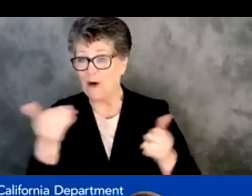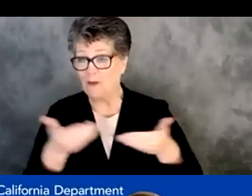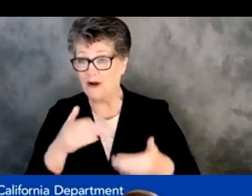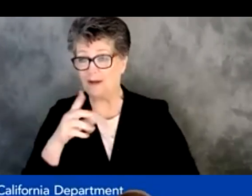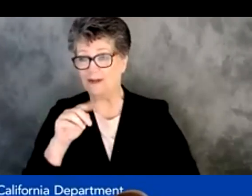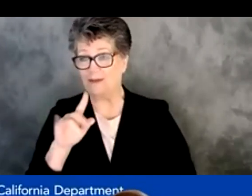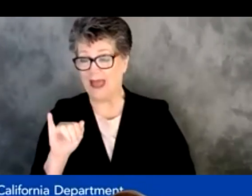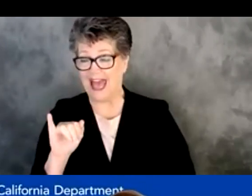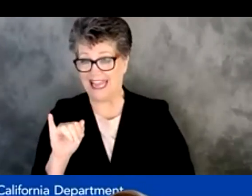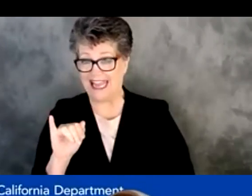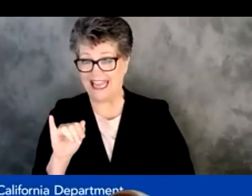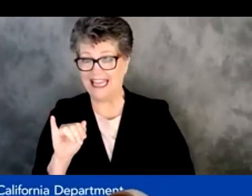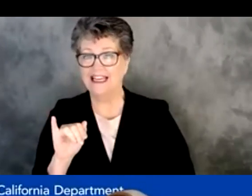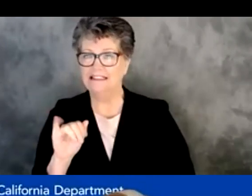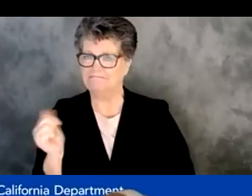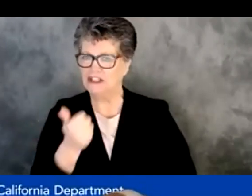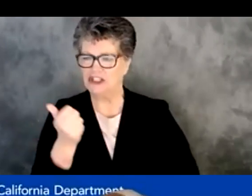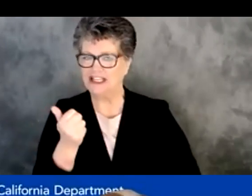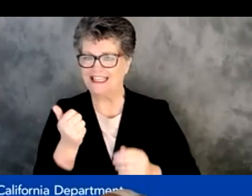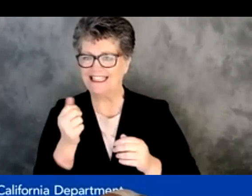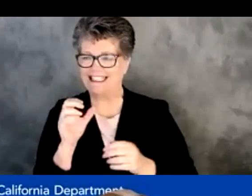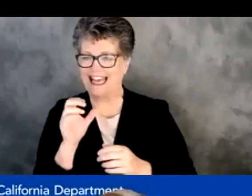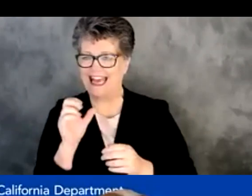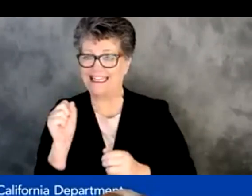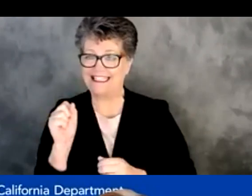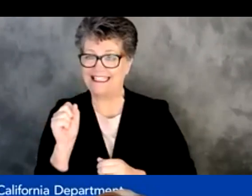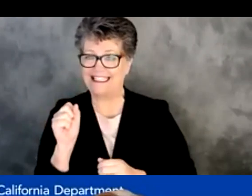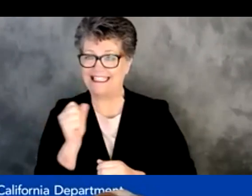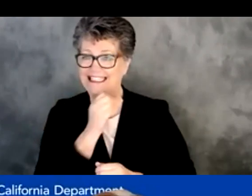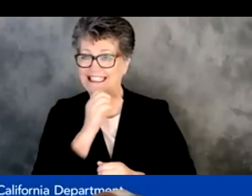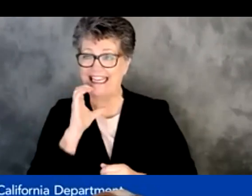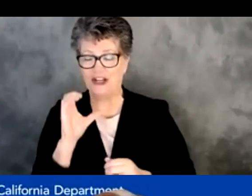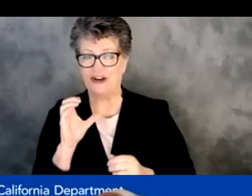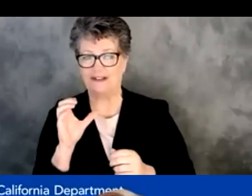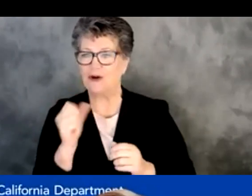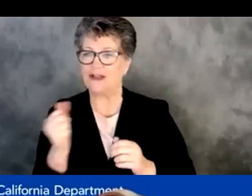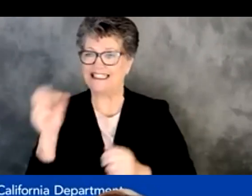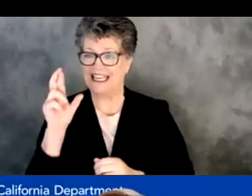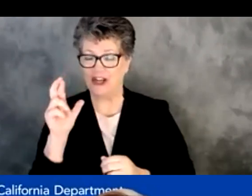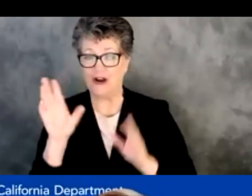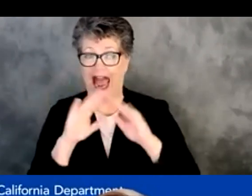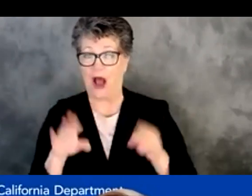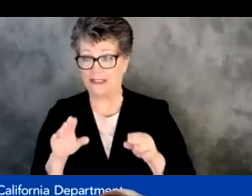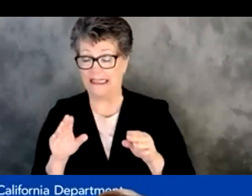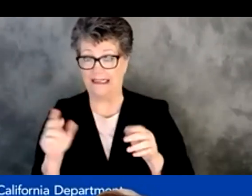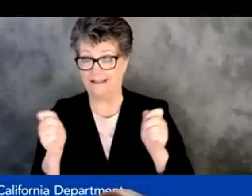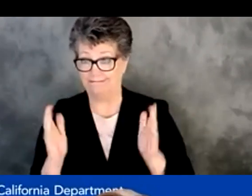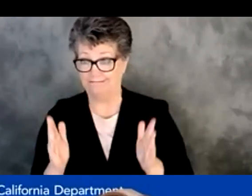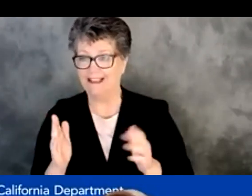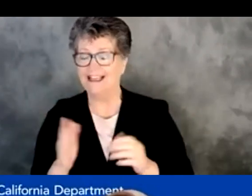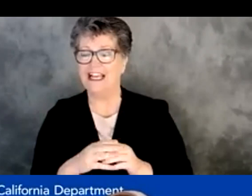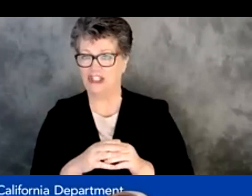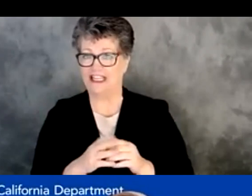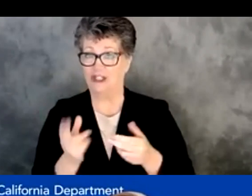Patty Prunyaber, who is a senior housing attorney with Justice and Aging. Patty joins us today for the first time as